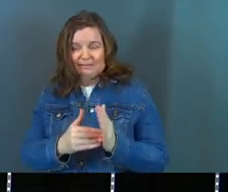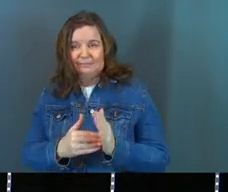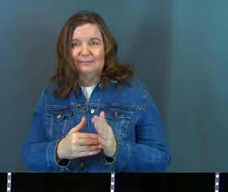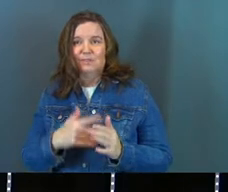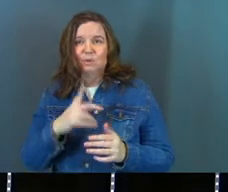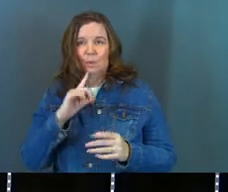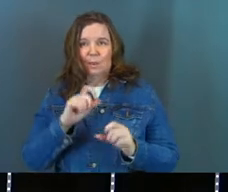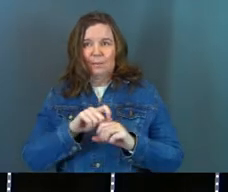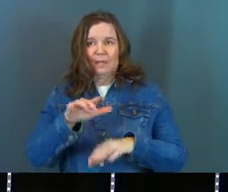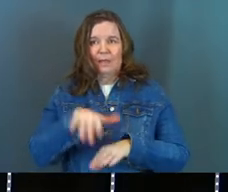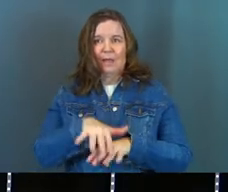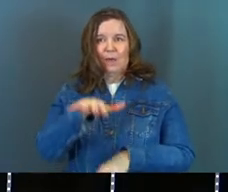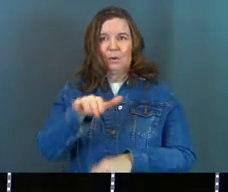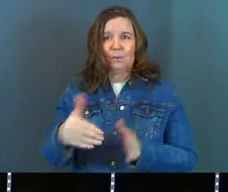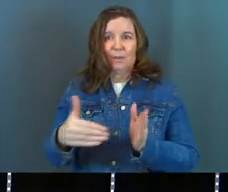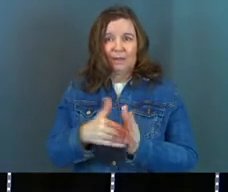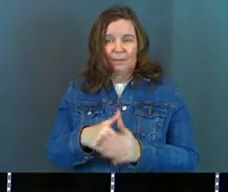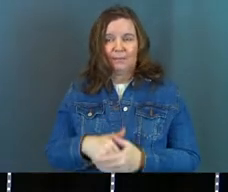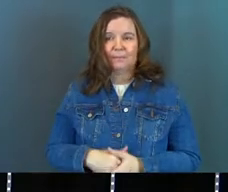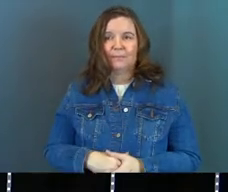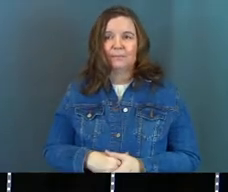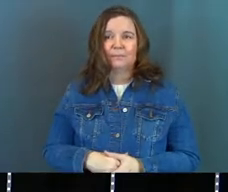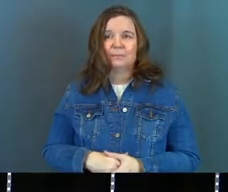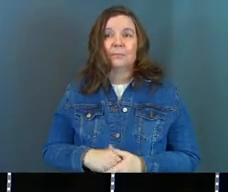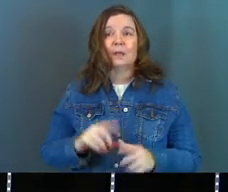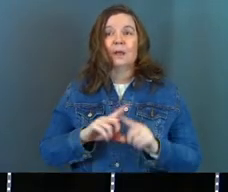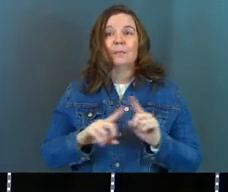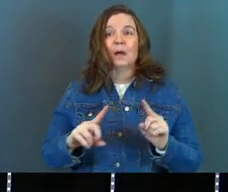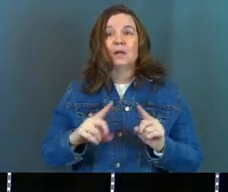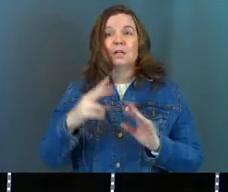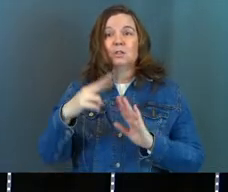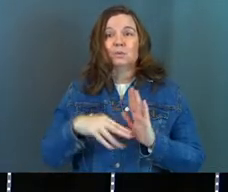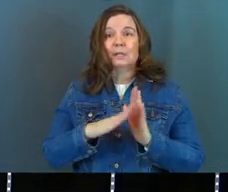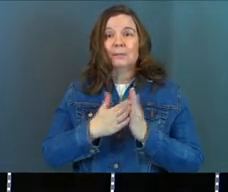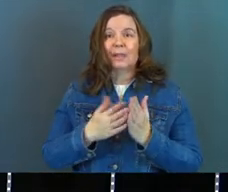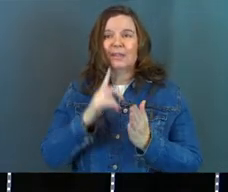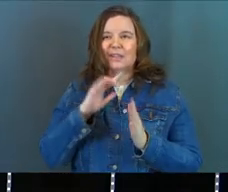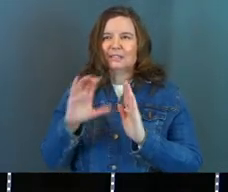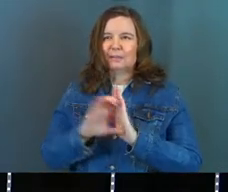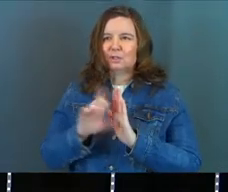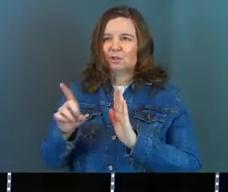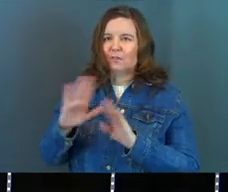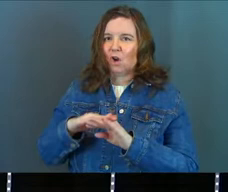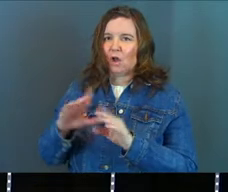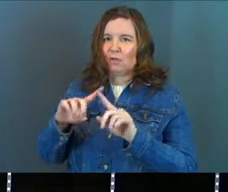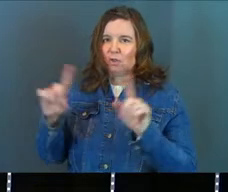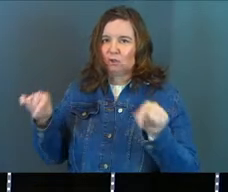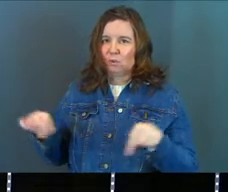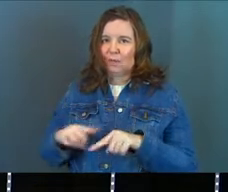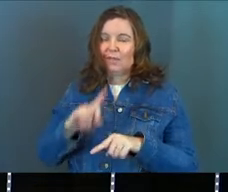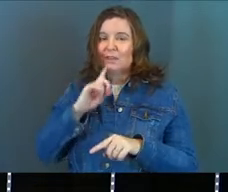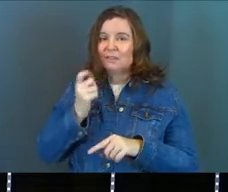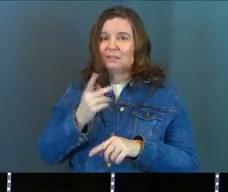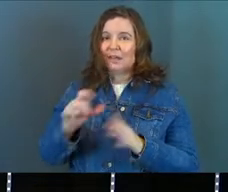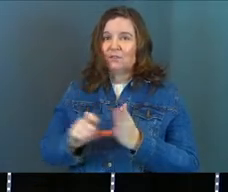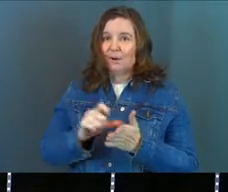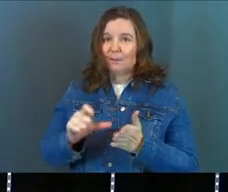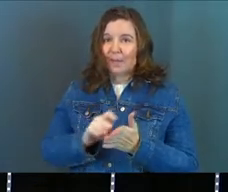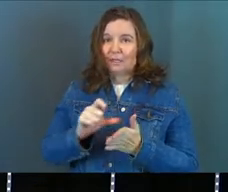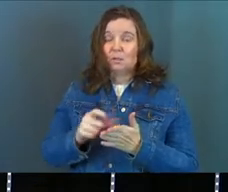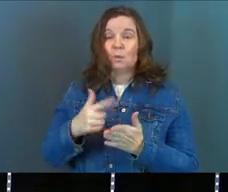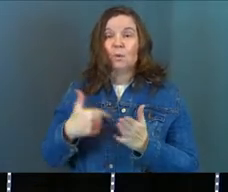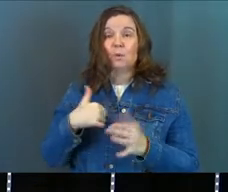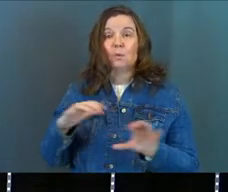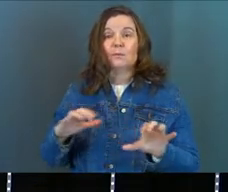right now. So they'll be out there when you come out. But it's a reading plan. There's a picture of it on the screen. There's several pages to